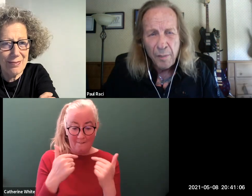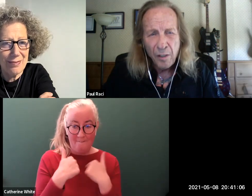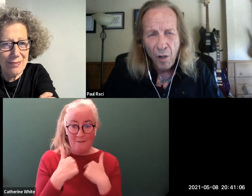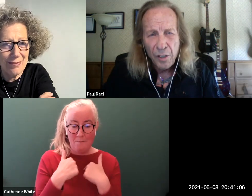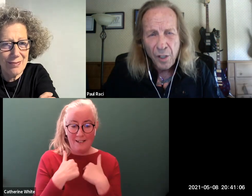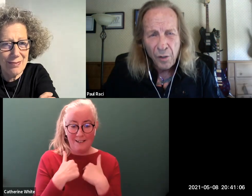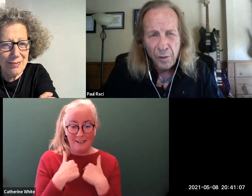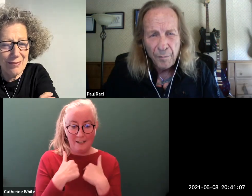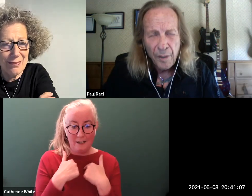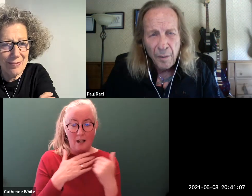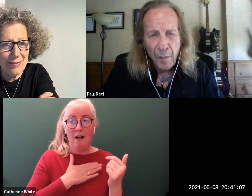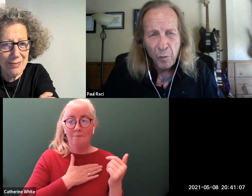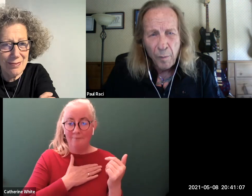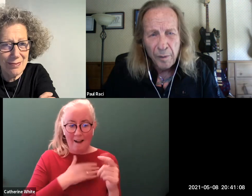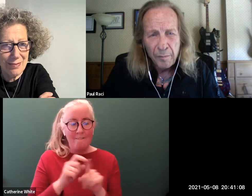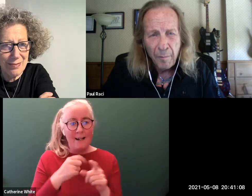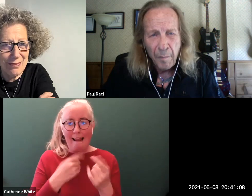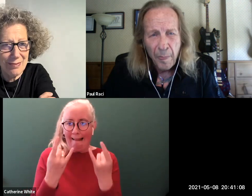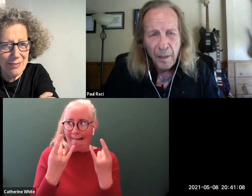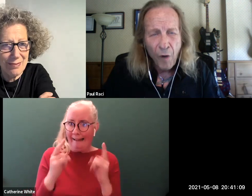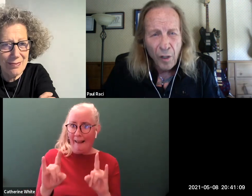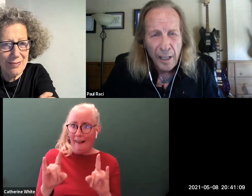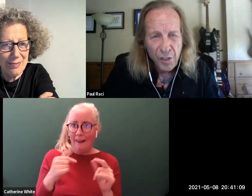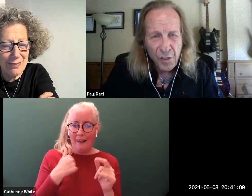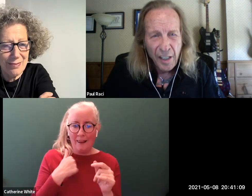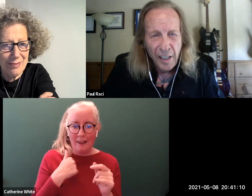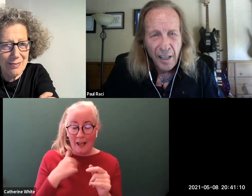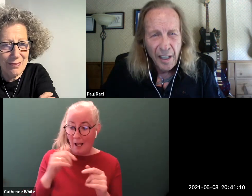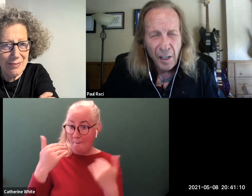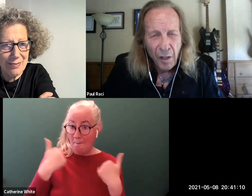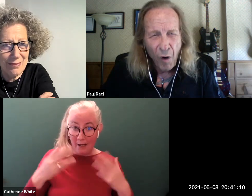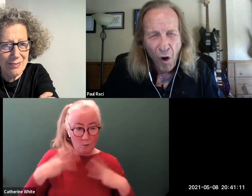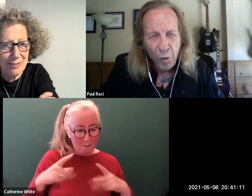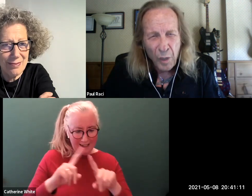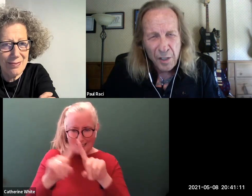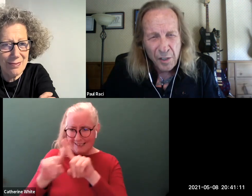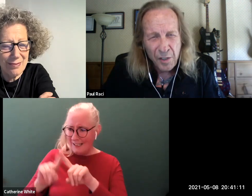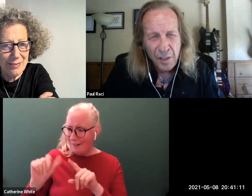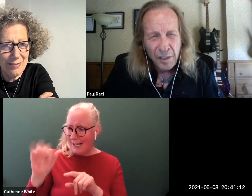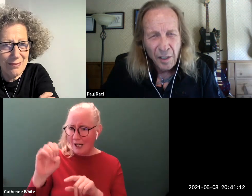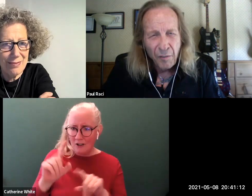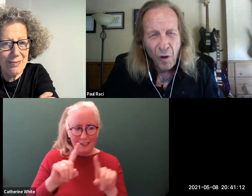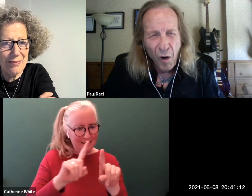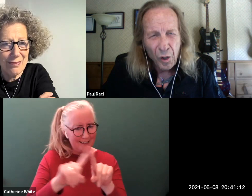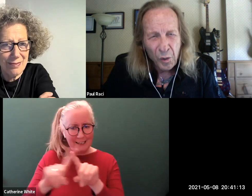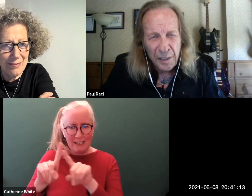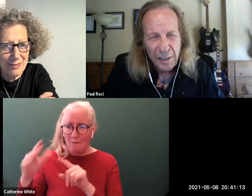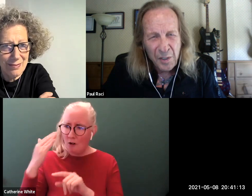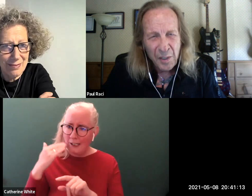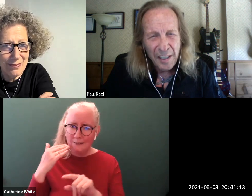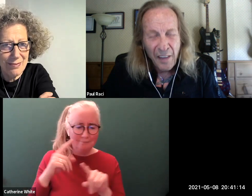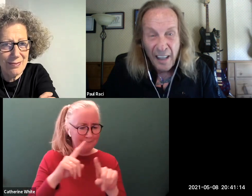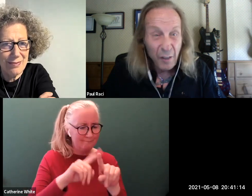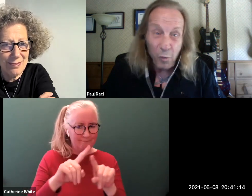to meet all these other men and women of all ages, of all races, of all